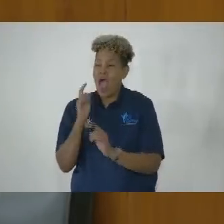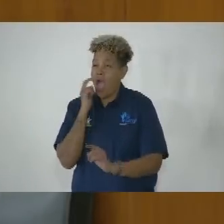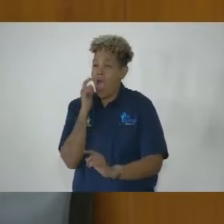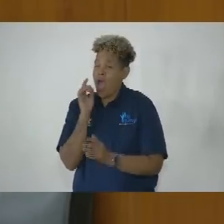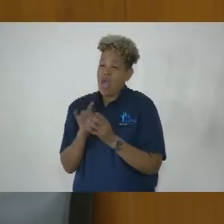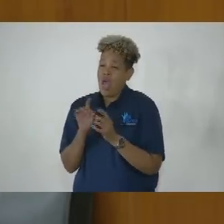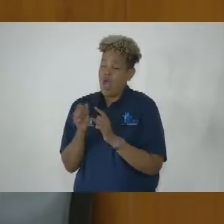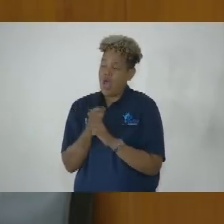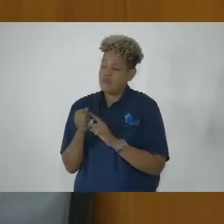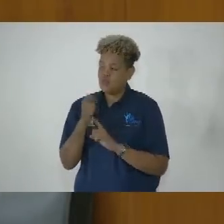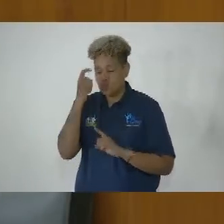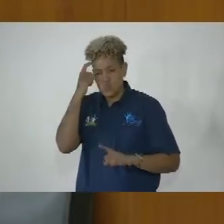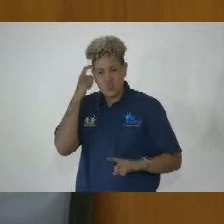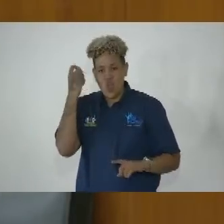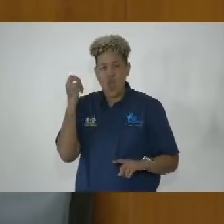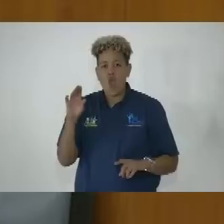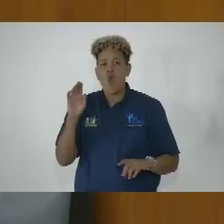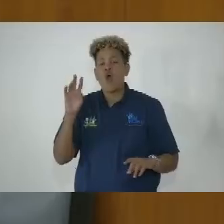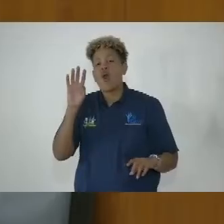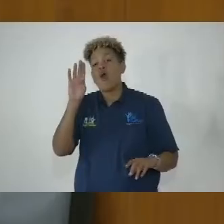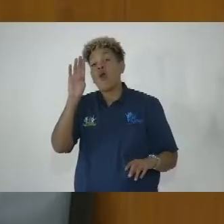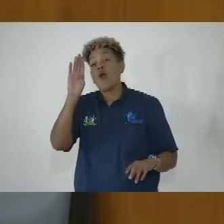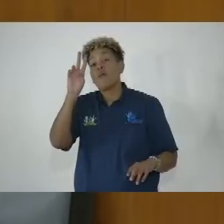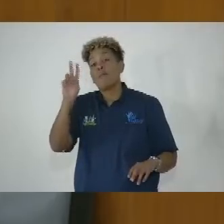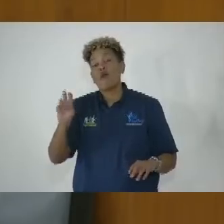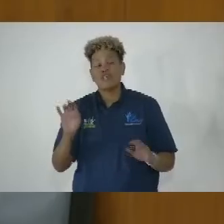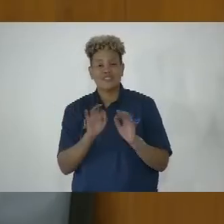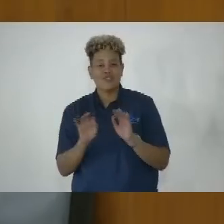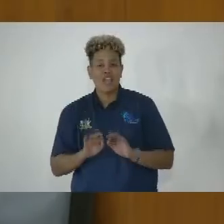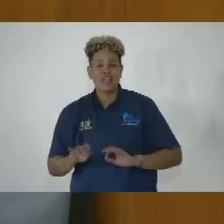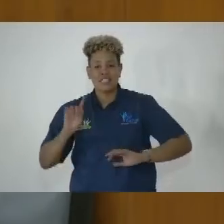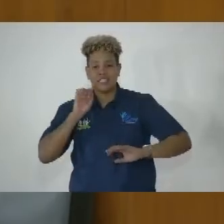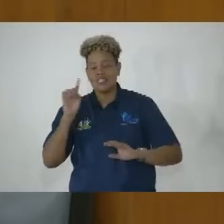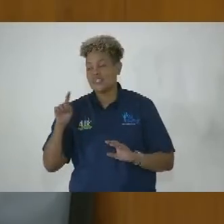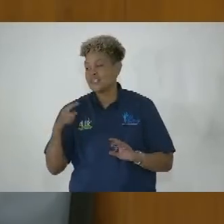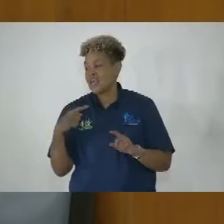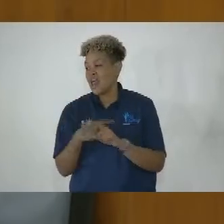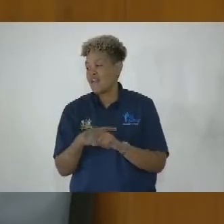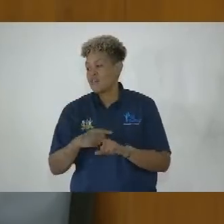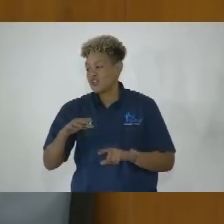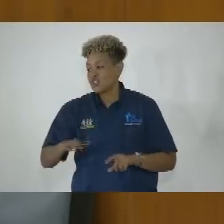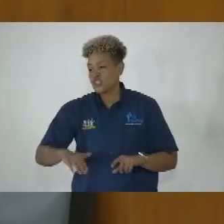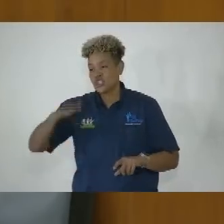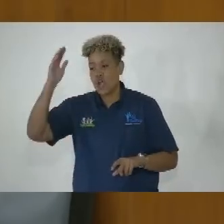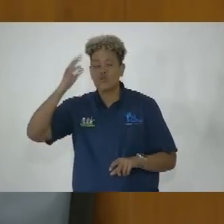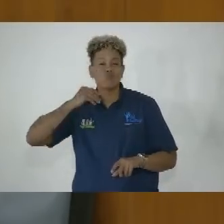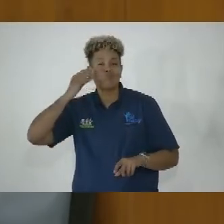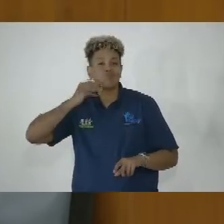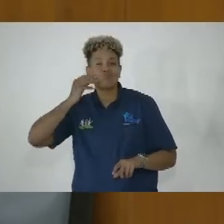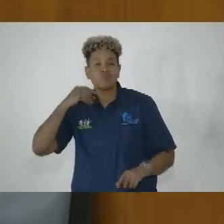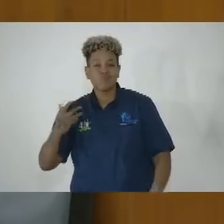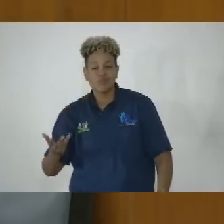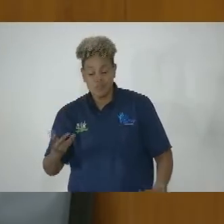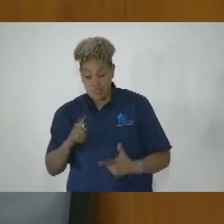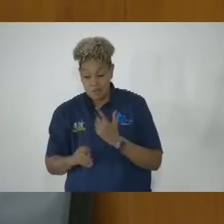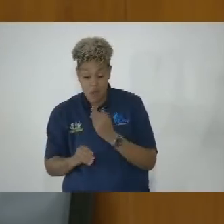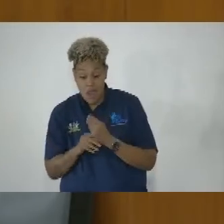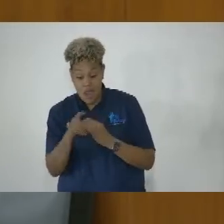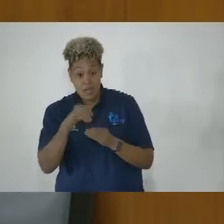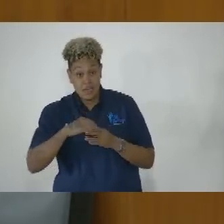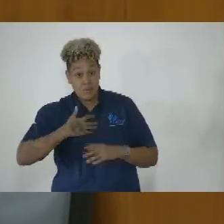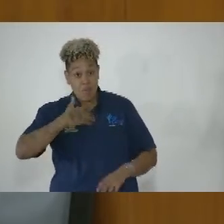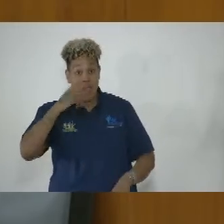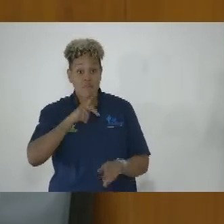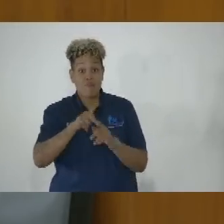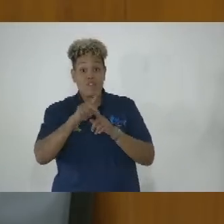trauma, or buzz phrase, I should say, is the adverse childhood experiences. And in my